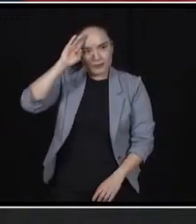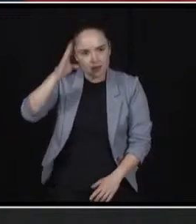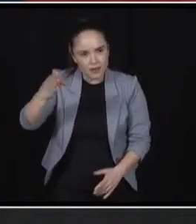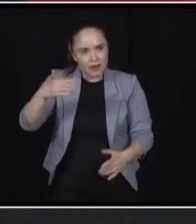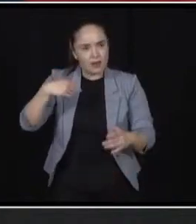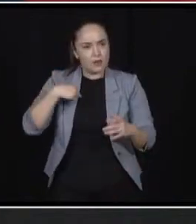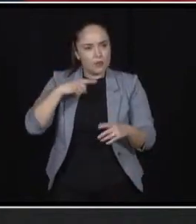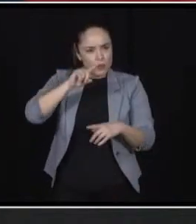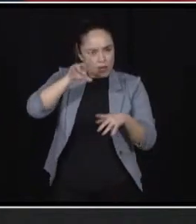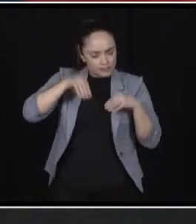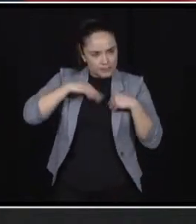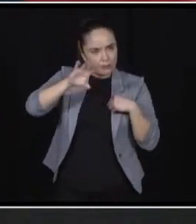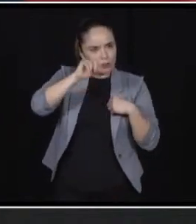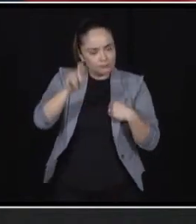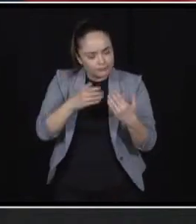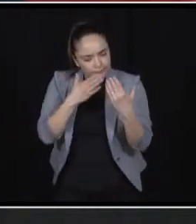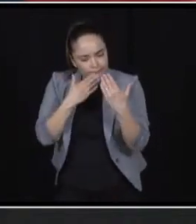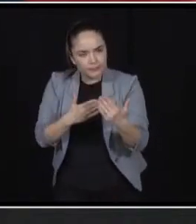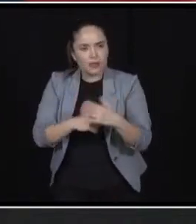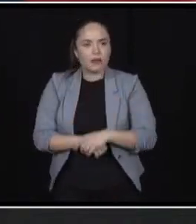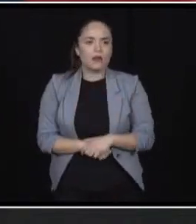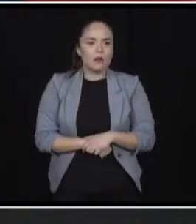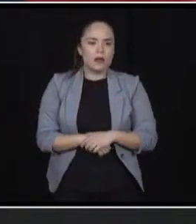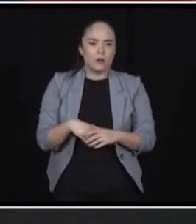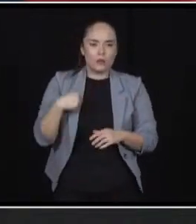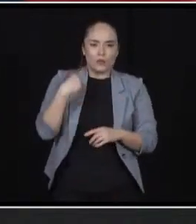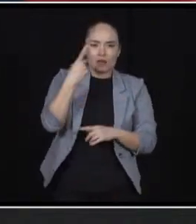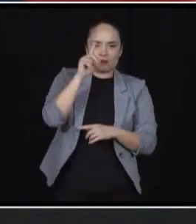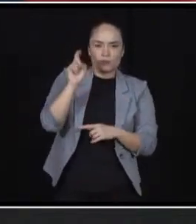now that this is probably for the Minister of Education, actually,